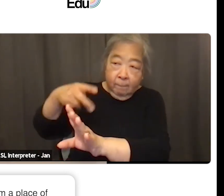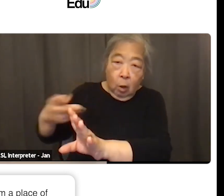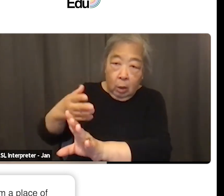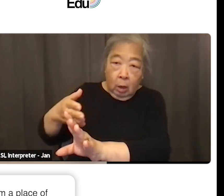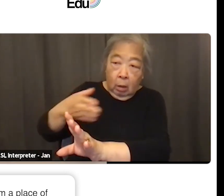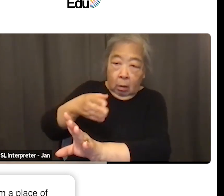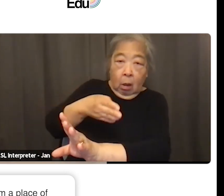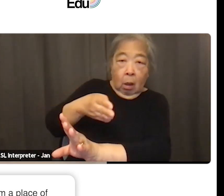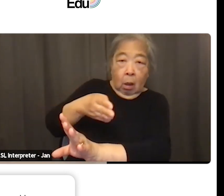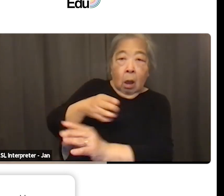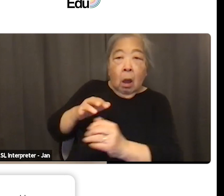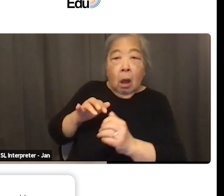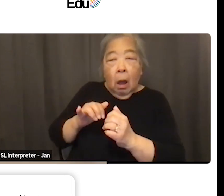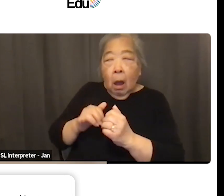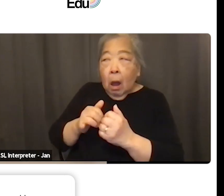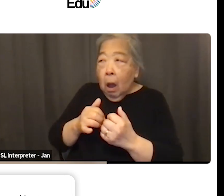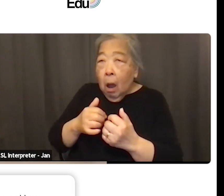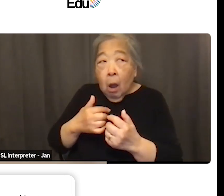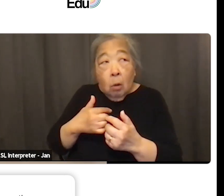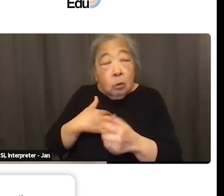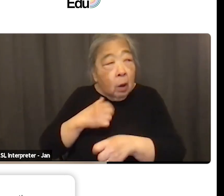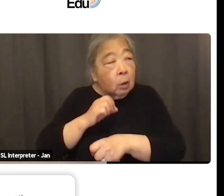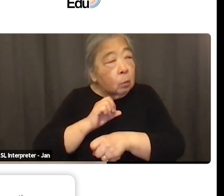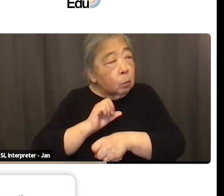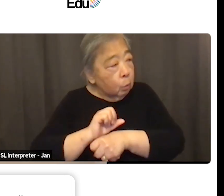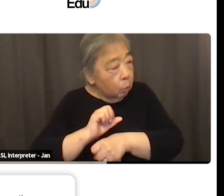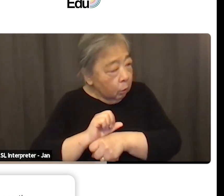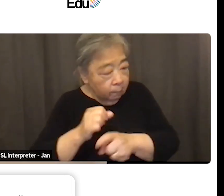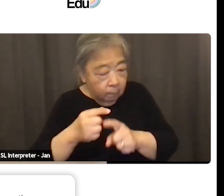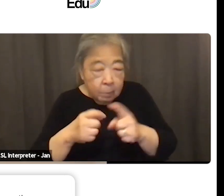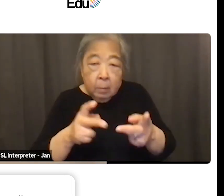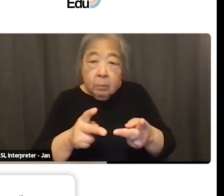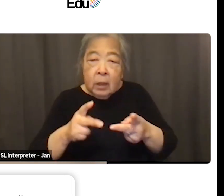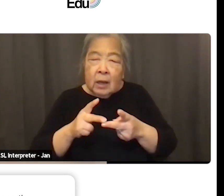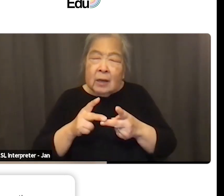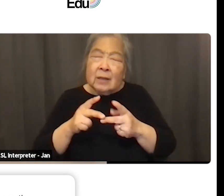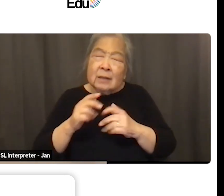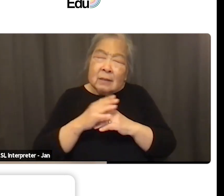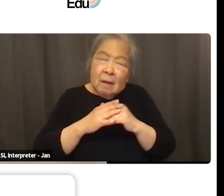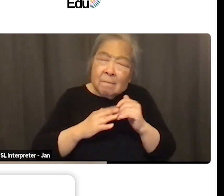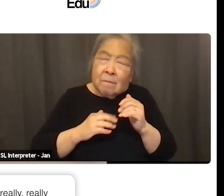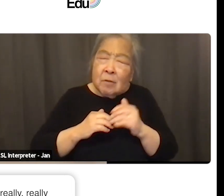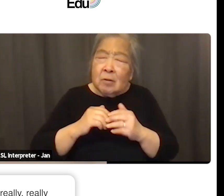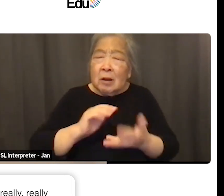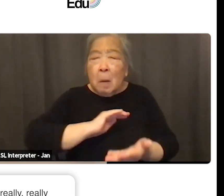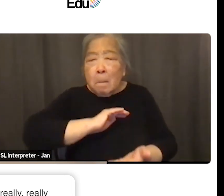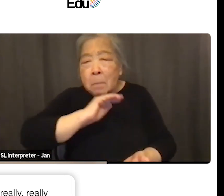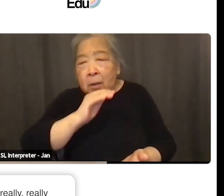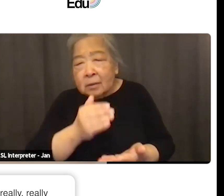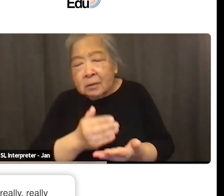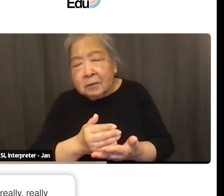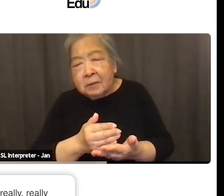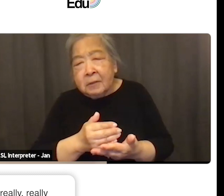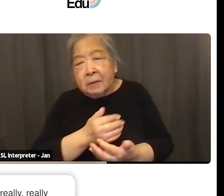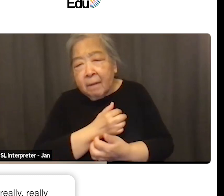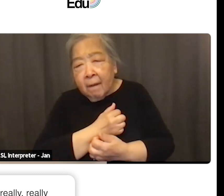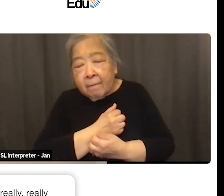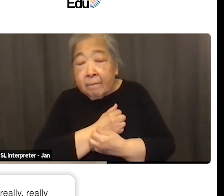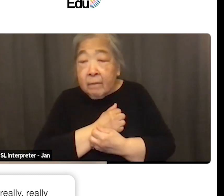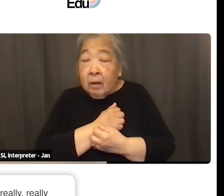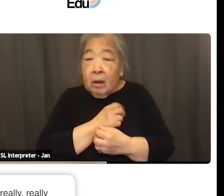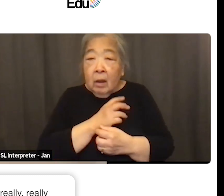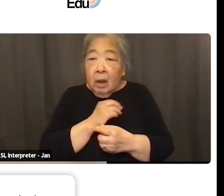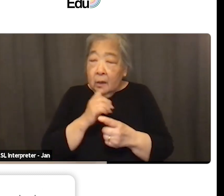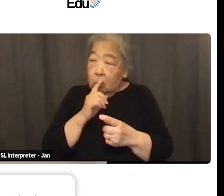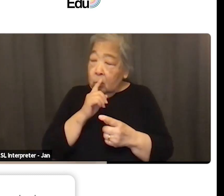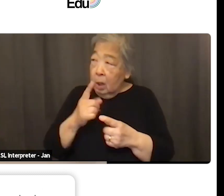of comfort and abundance and love. And even recently, you know, we are working really,